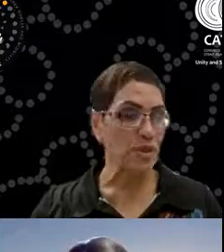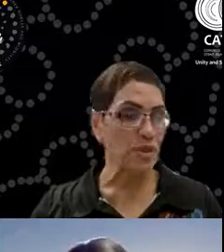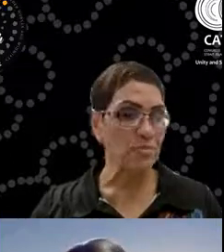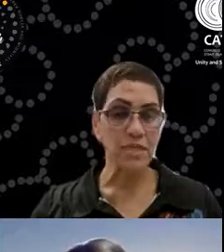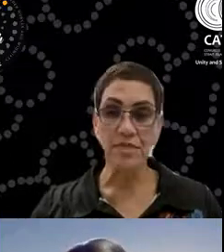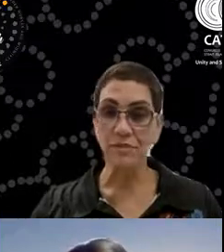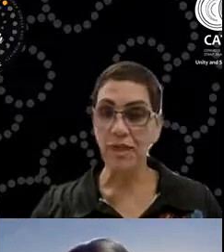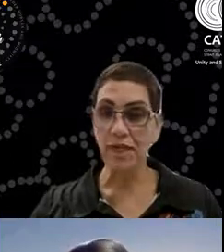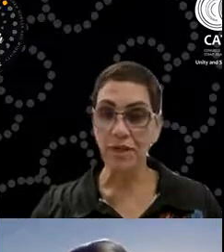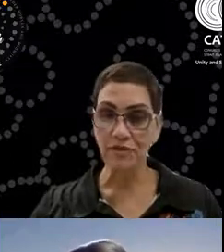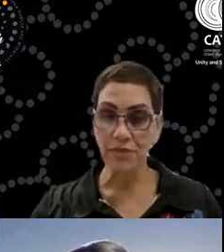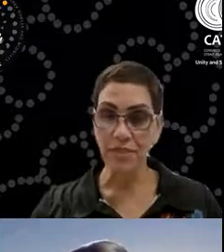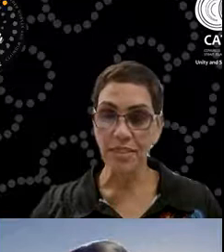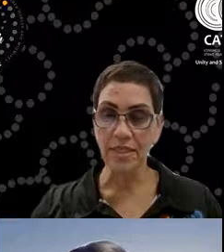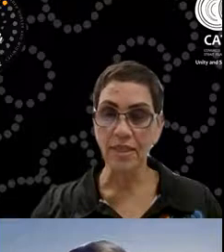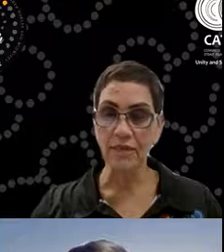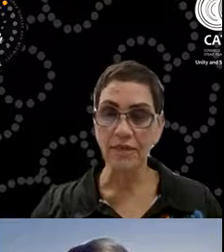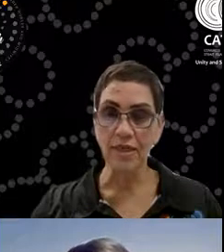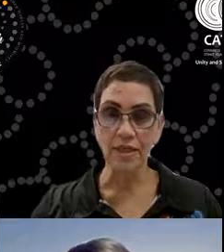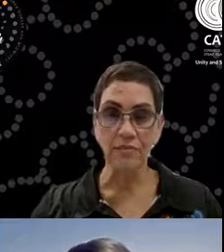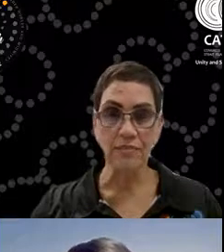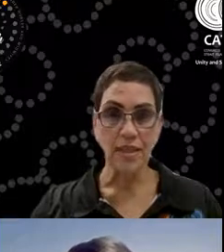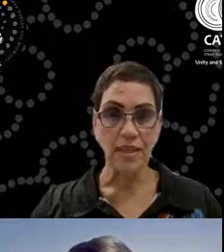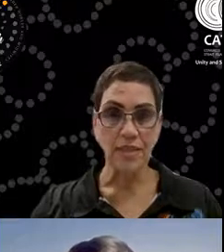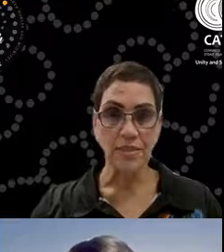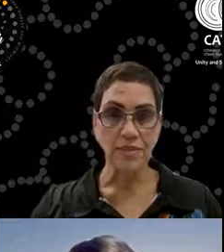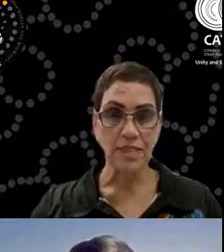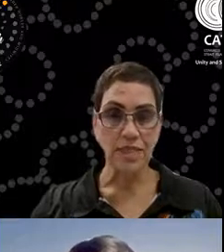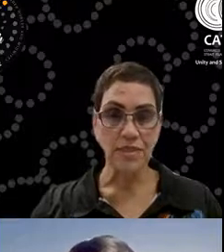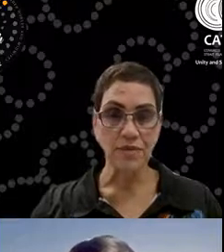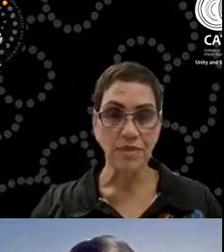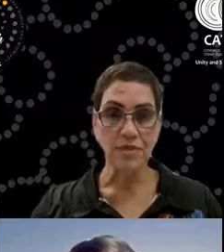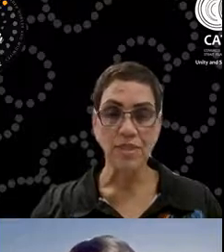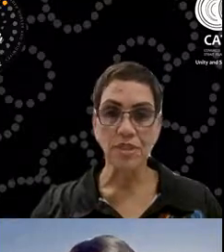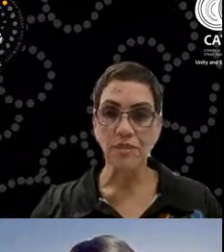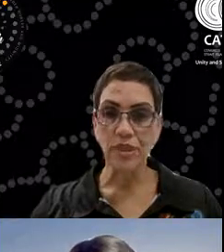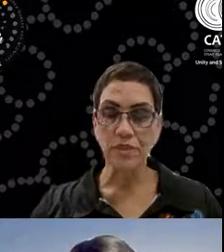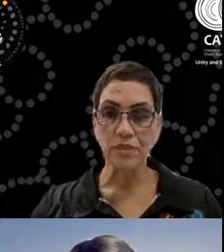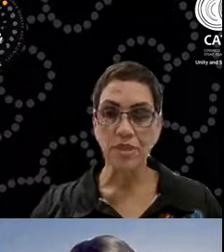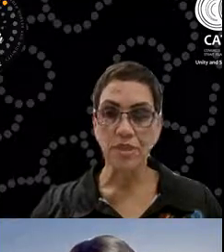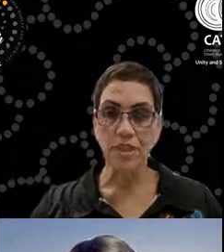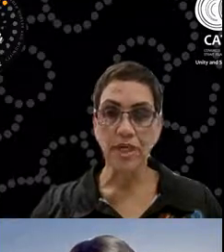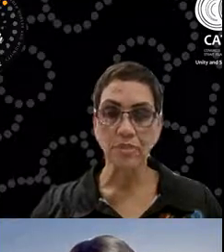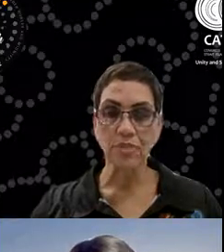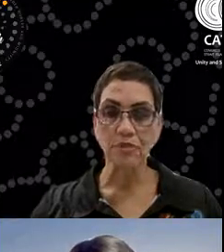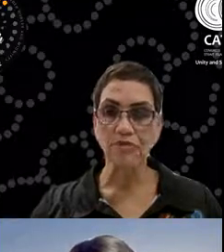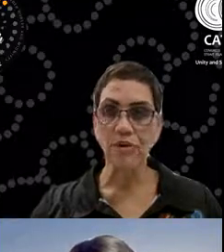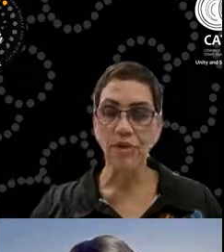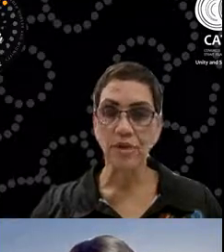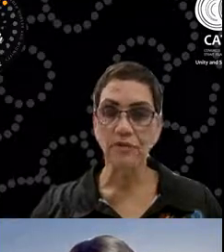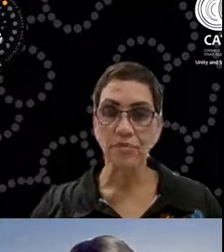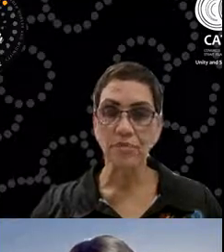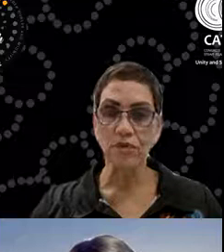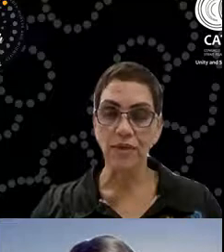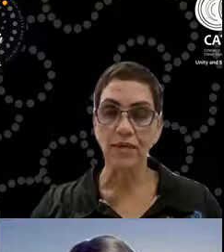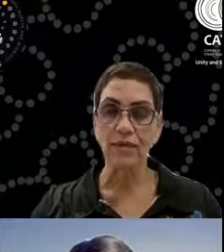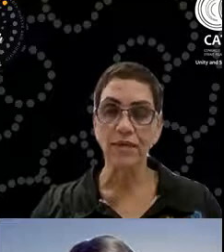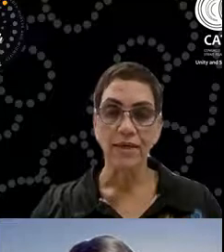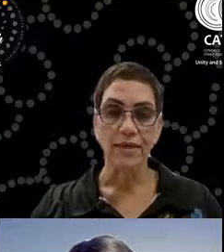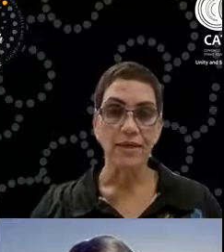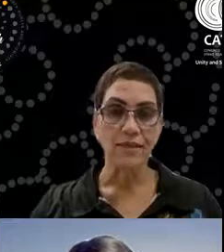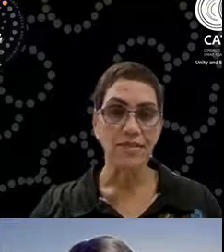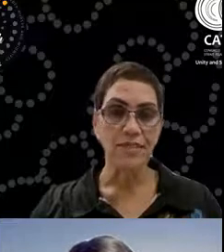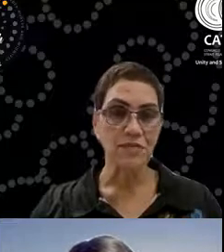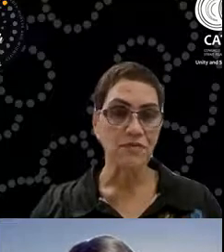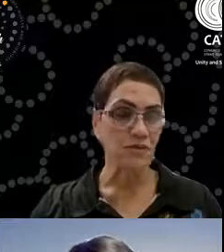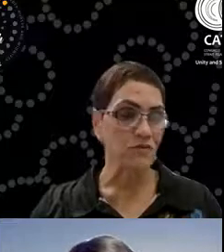a special place in my heart for Queensland Health as the state's first nursing director with a dedicated portfolio of Aboriginal